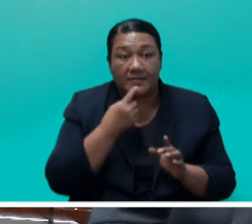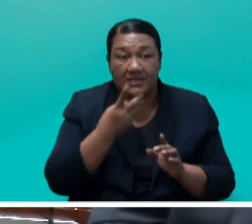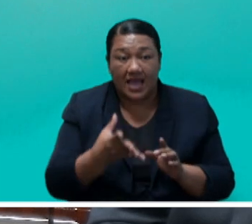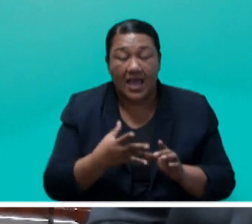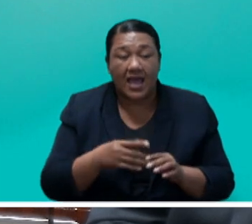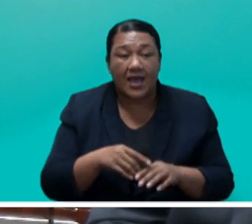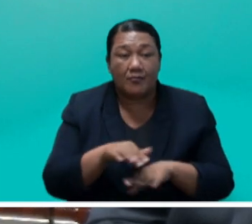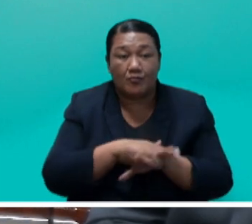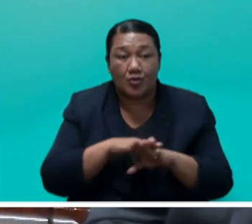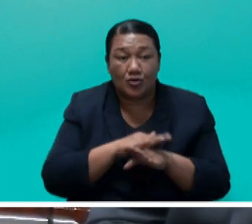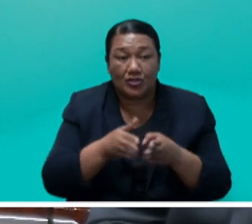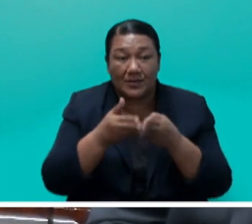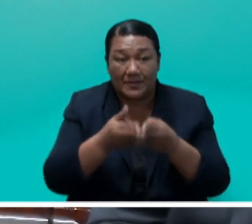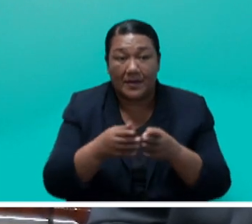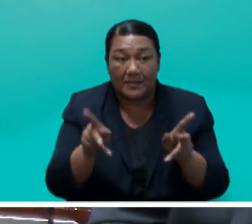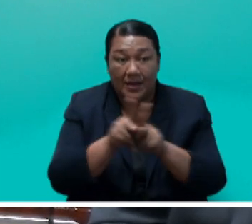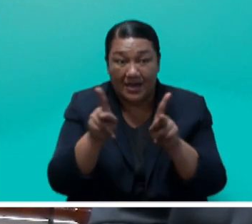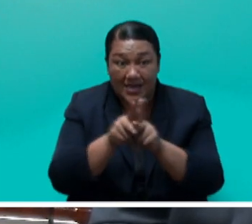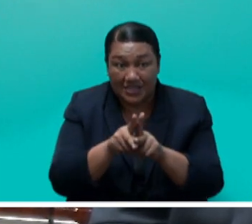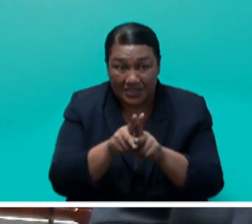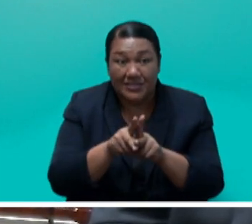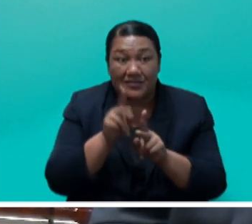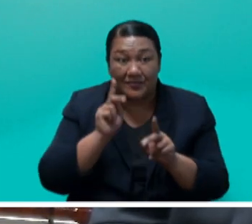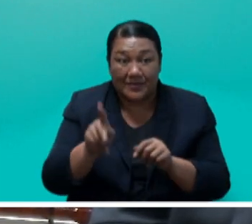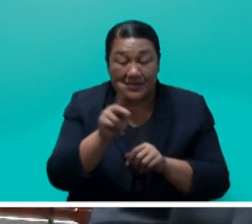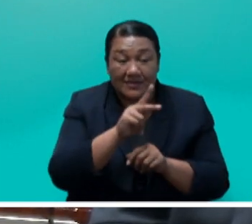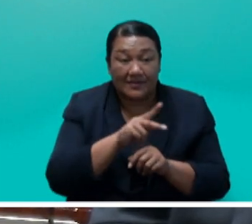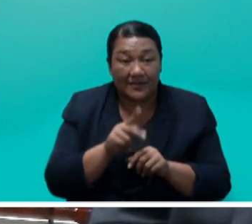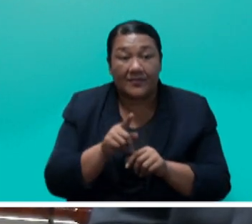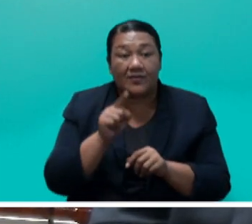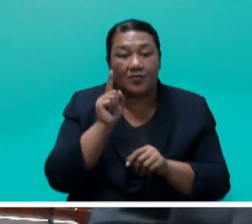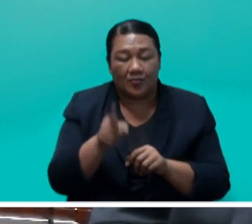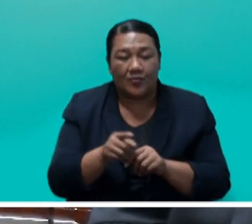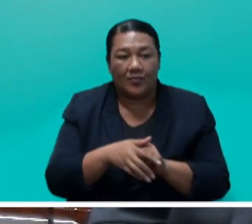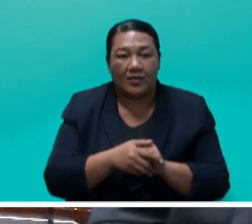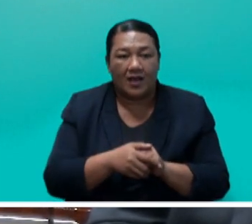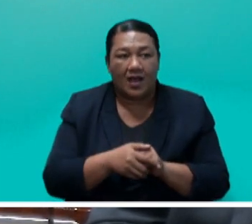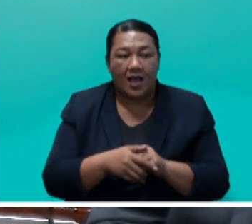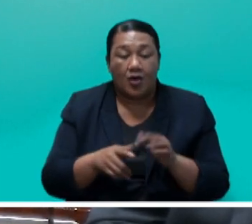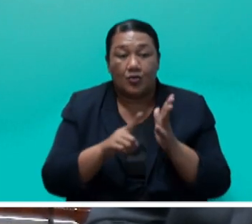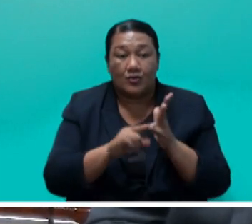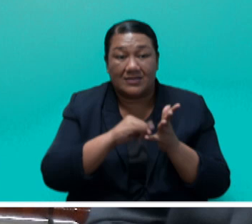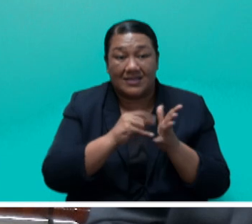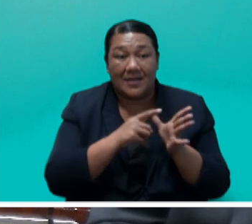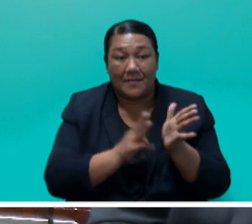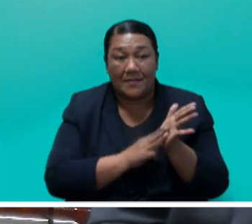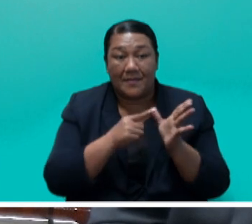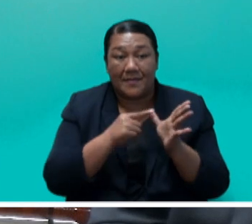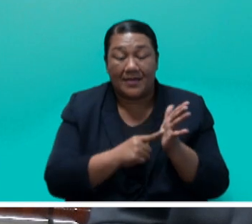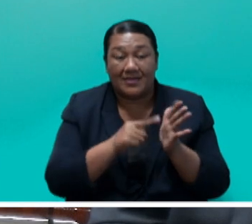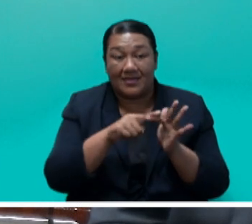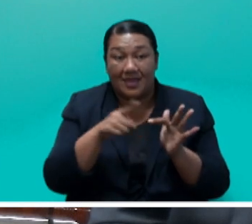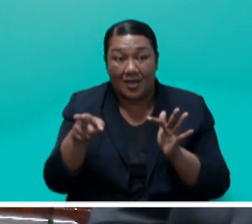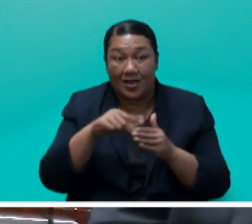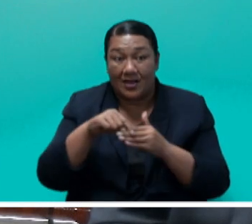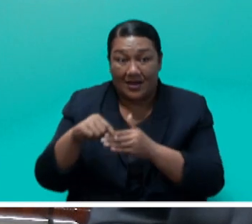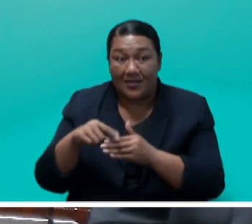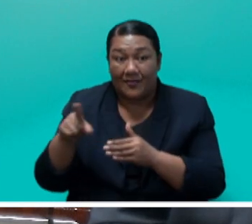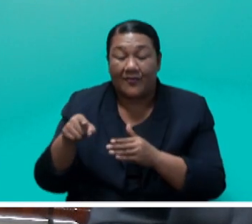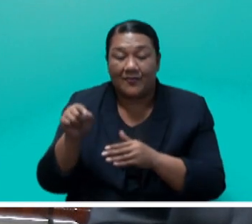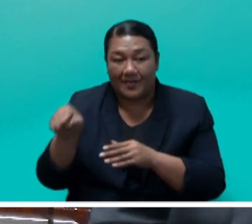low carbon and zero carbon fuels, and the protection of vulnerable marine ecosystems. Our experts have